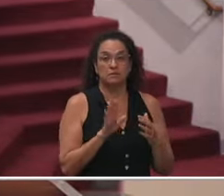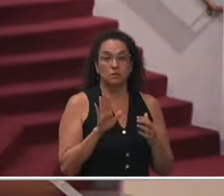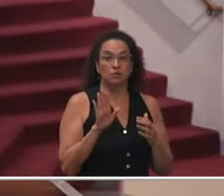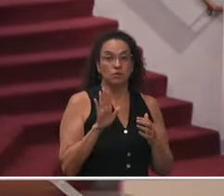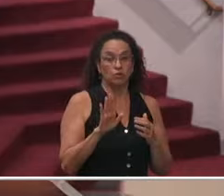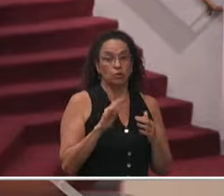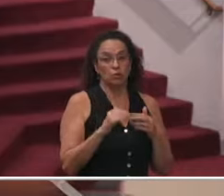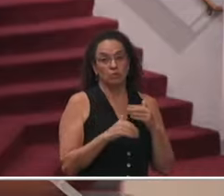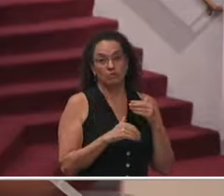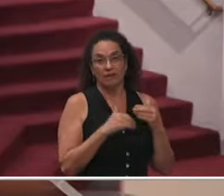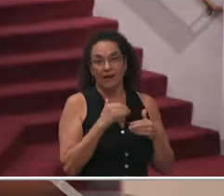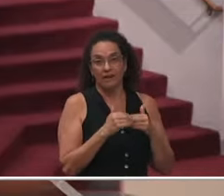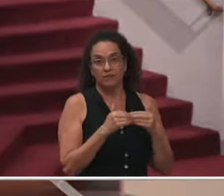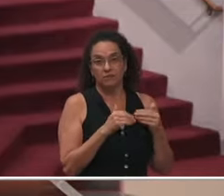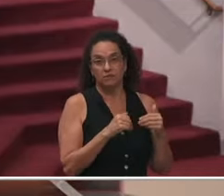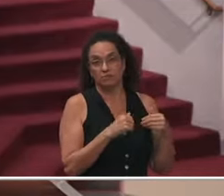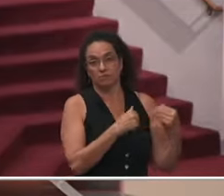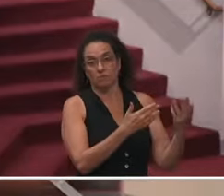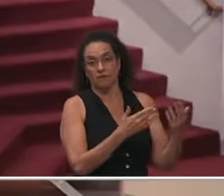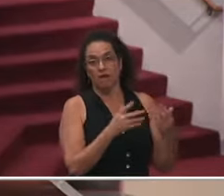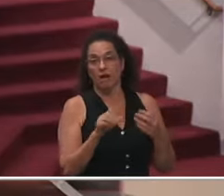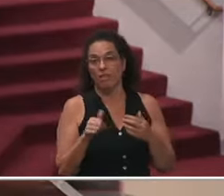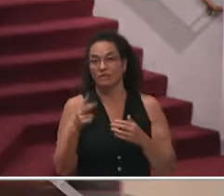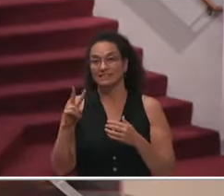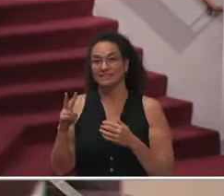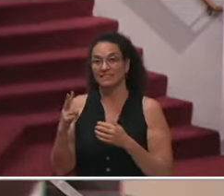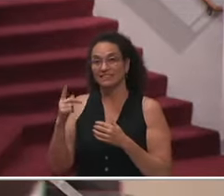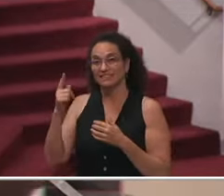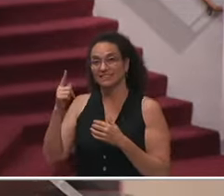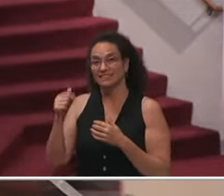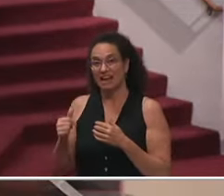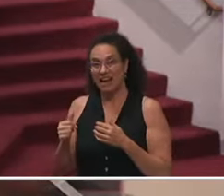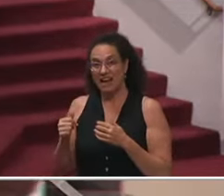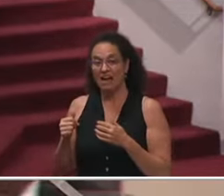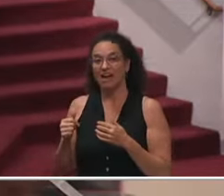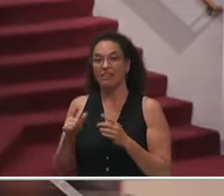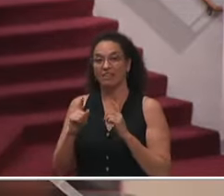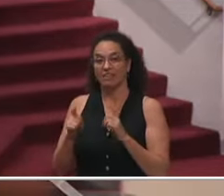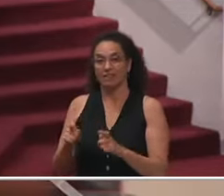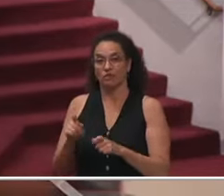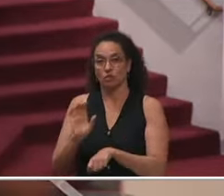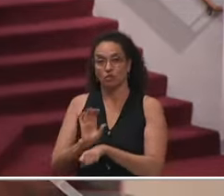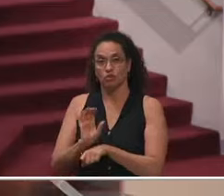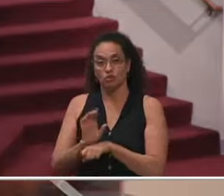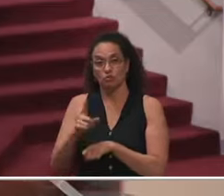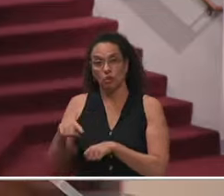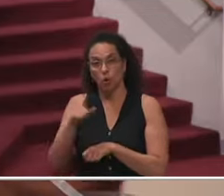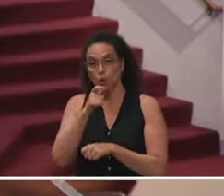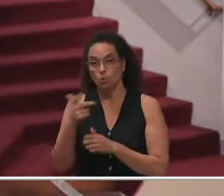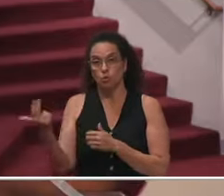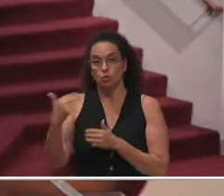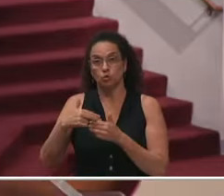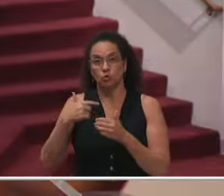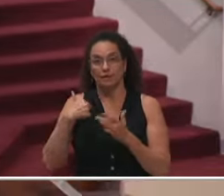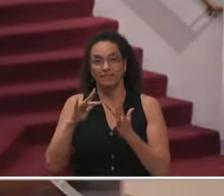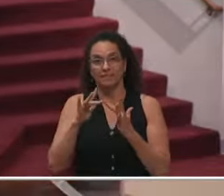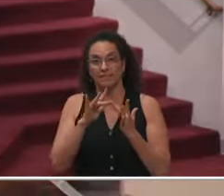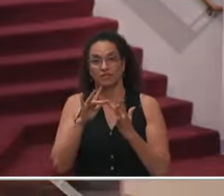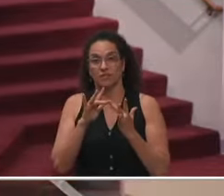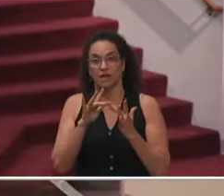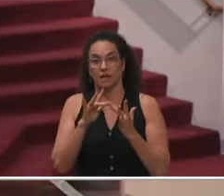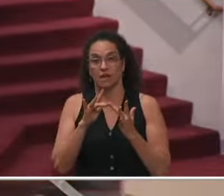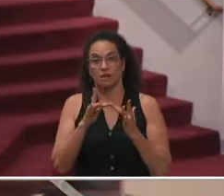benevolence offerings, and the second is tithe and offerings to the church. For those of you who are with us in our cyber community, you